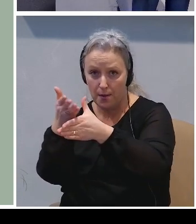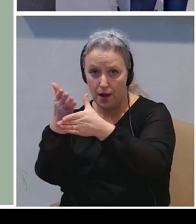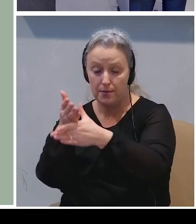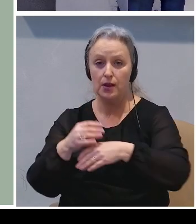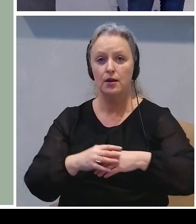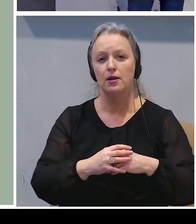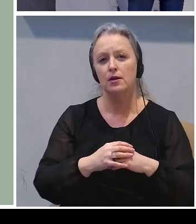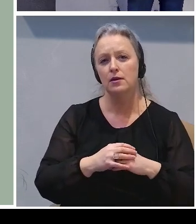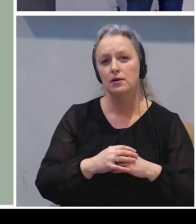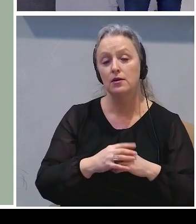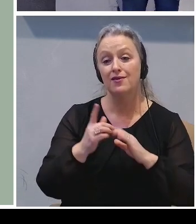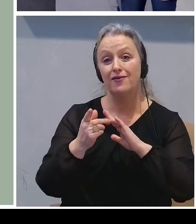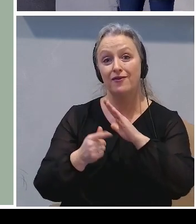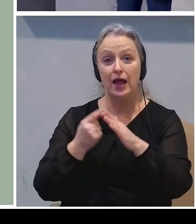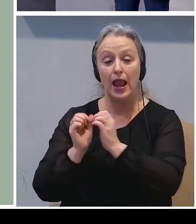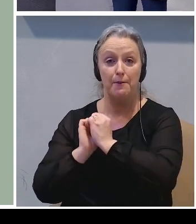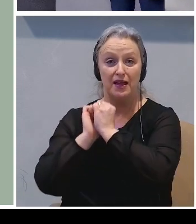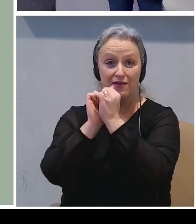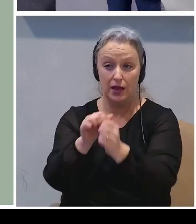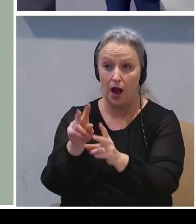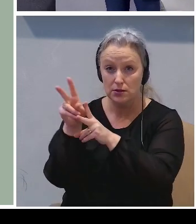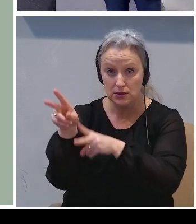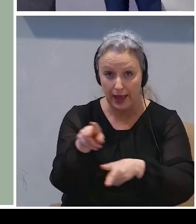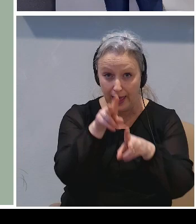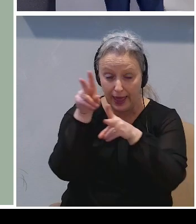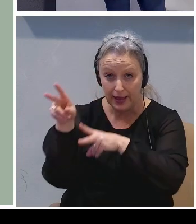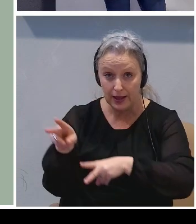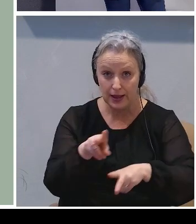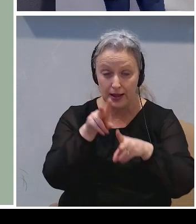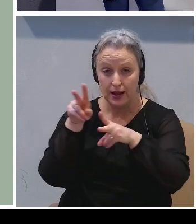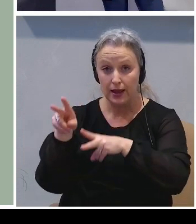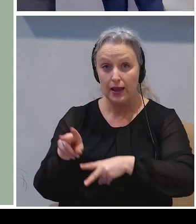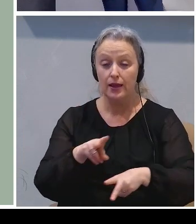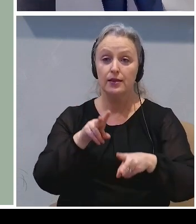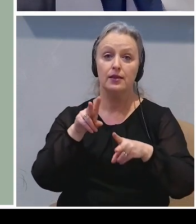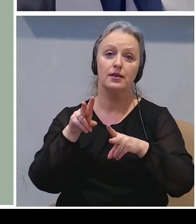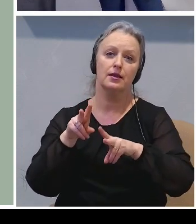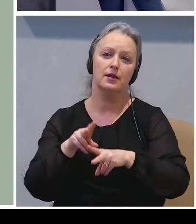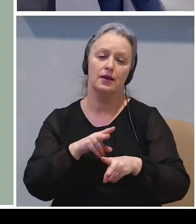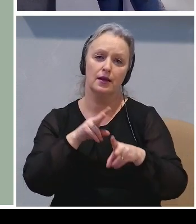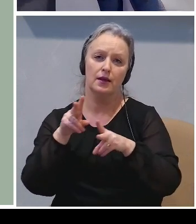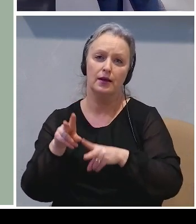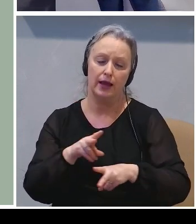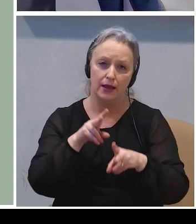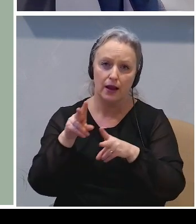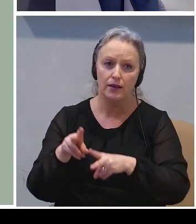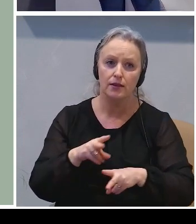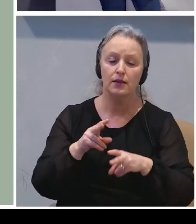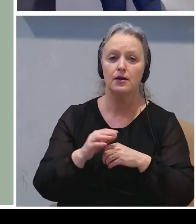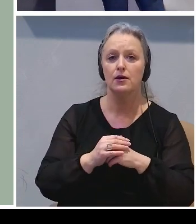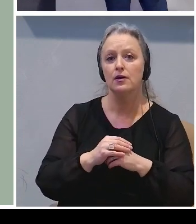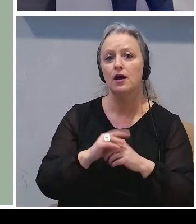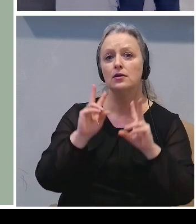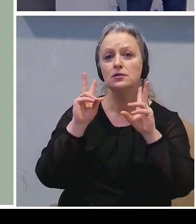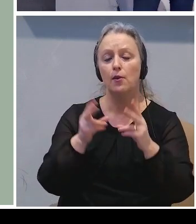to be monitored for safety, etc., with the patients, data management, and also a statistical analysis. These services are given through